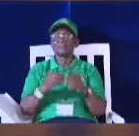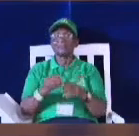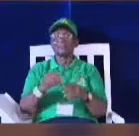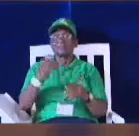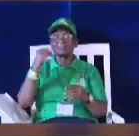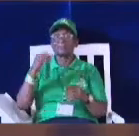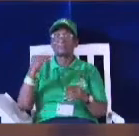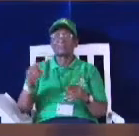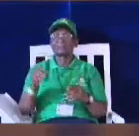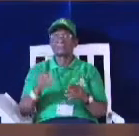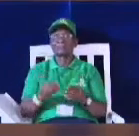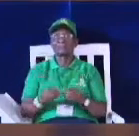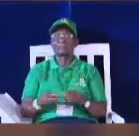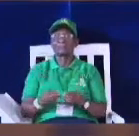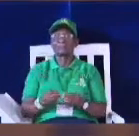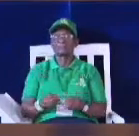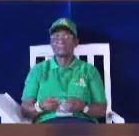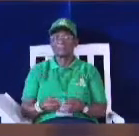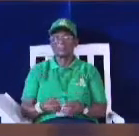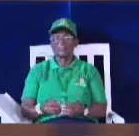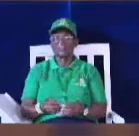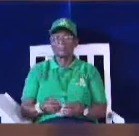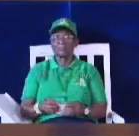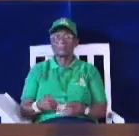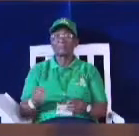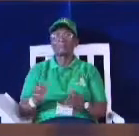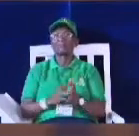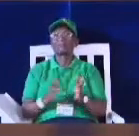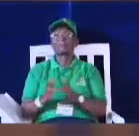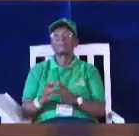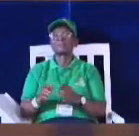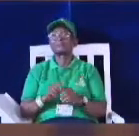Jesus could no longer walk freely.